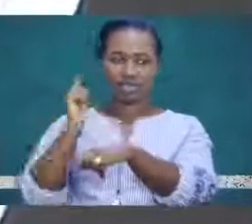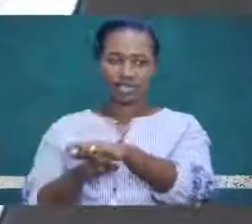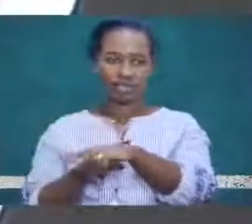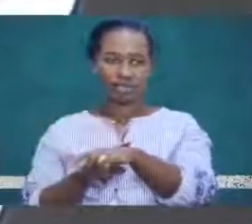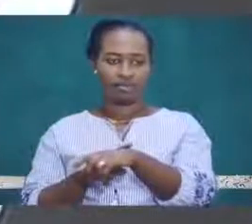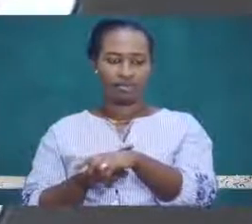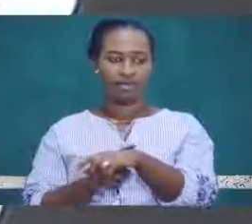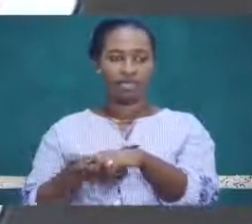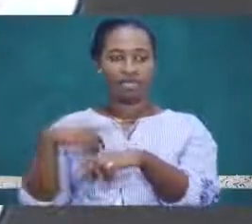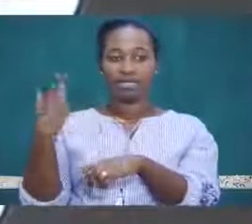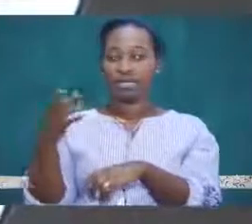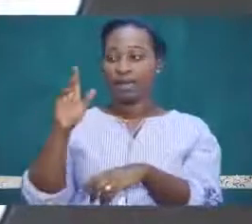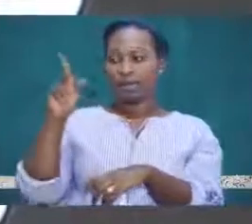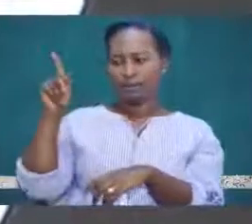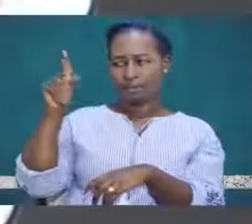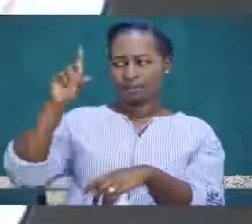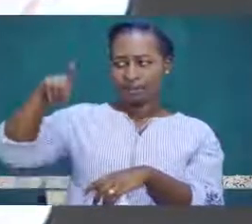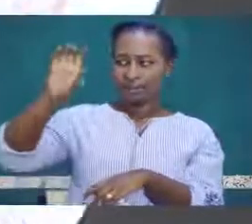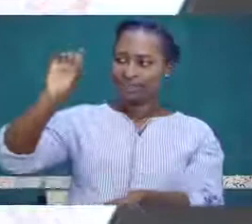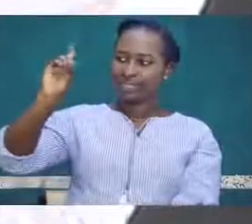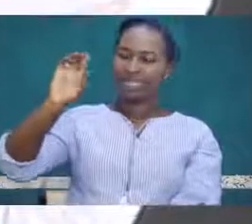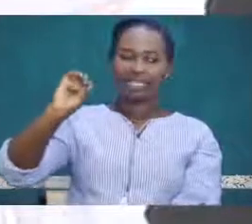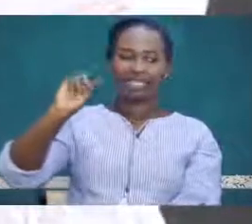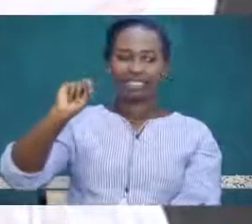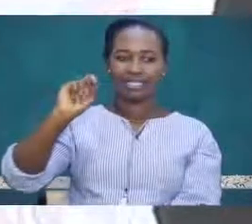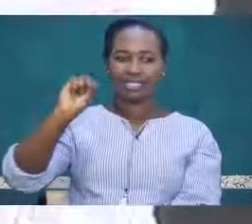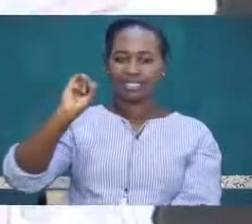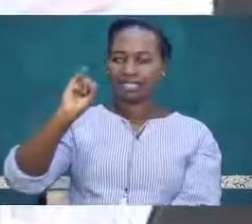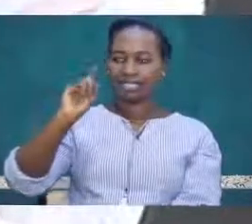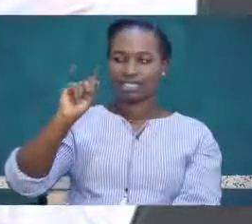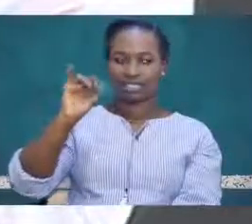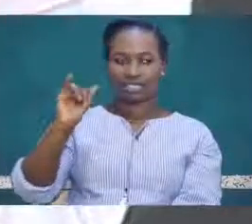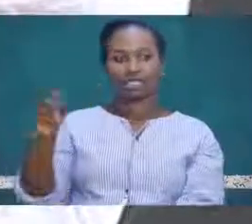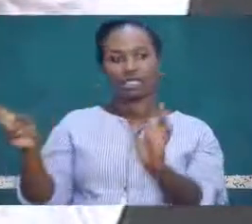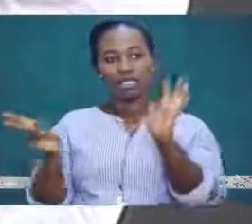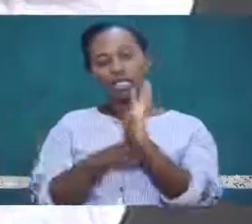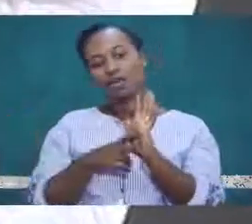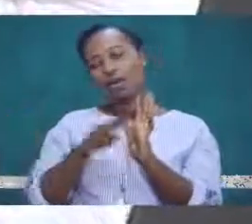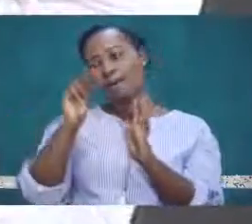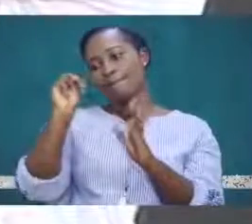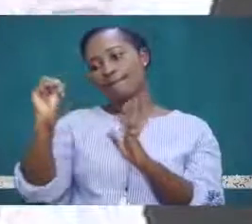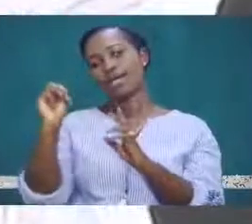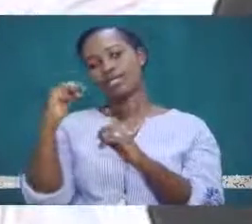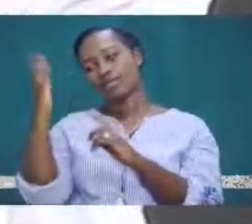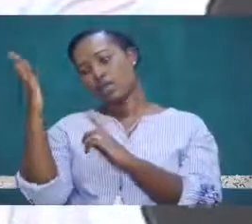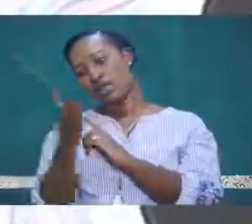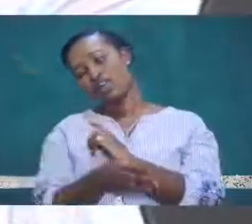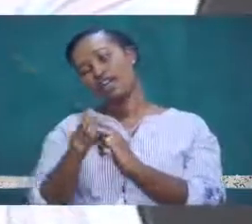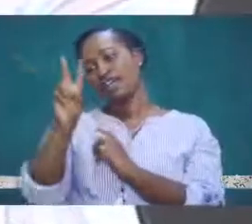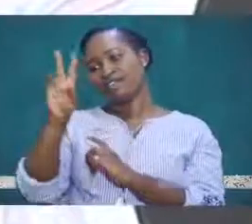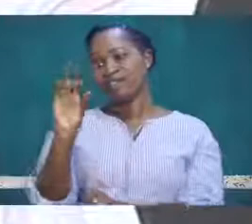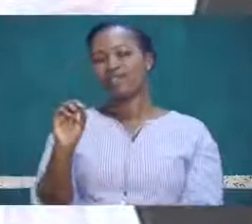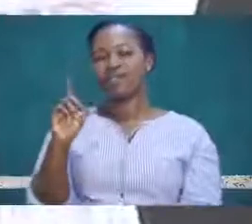This is density, the symbol for density, rho. So density is mass over